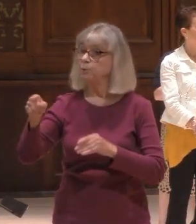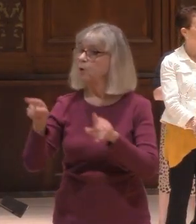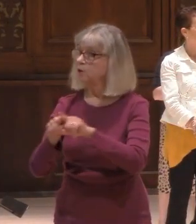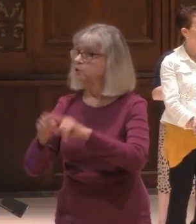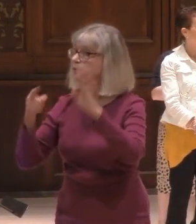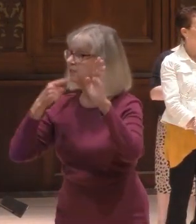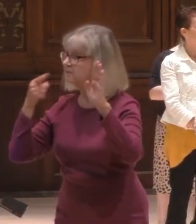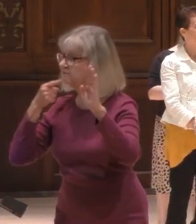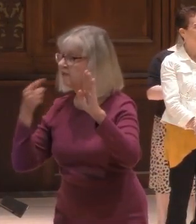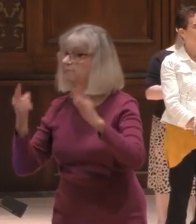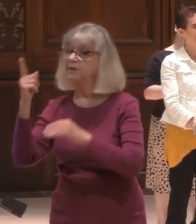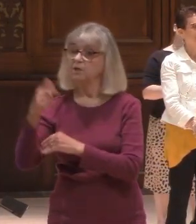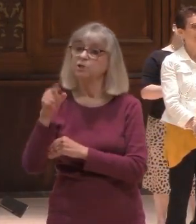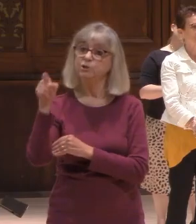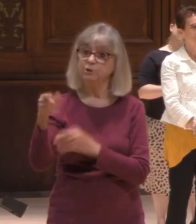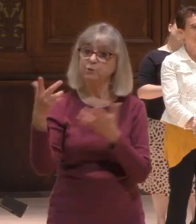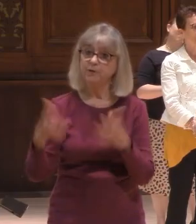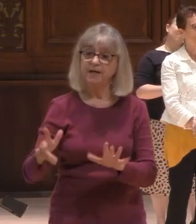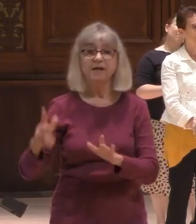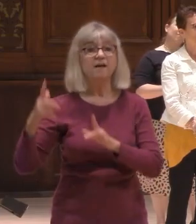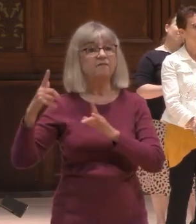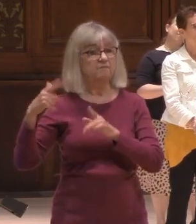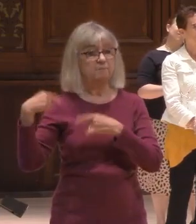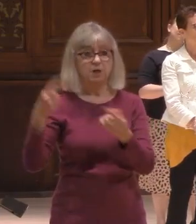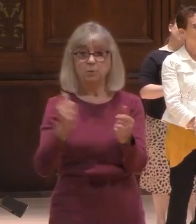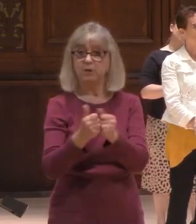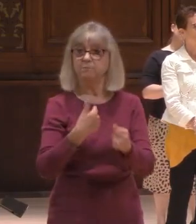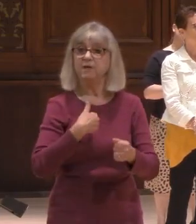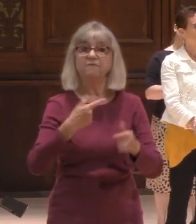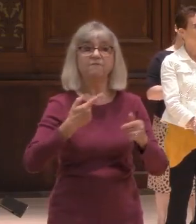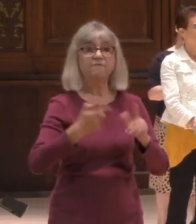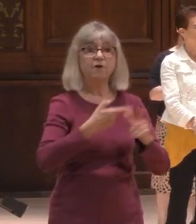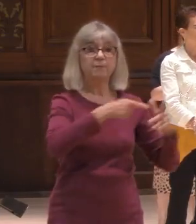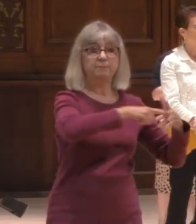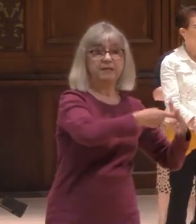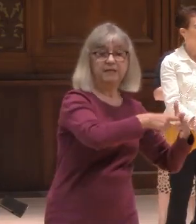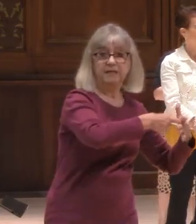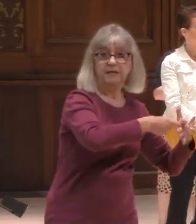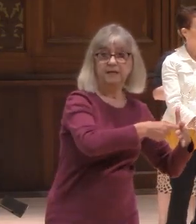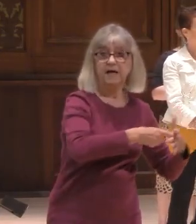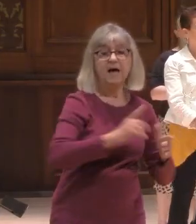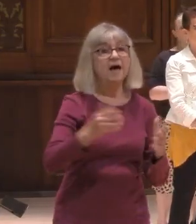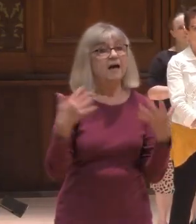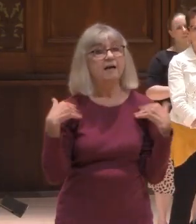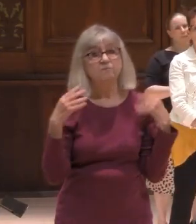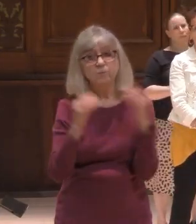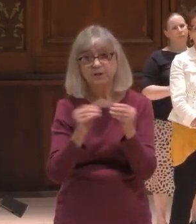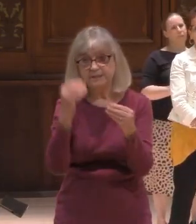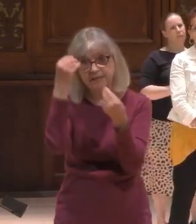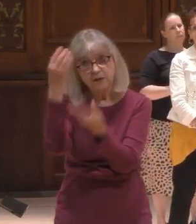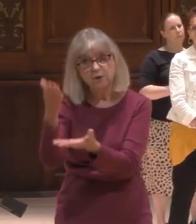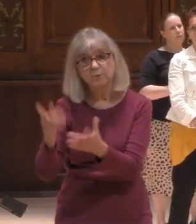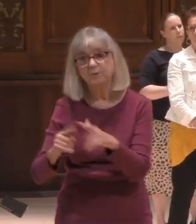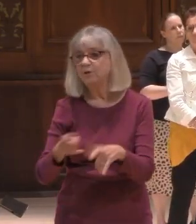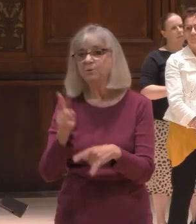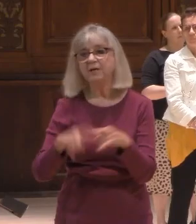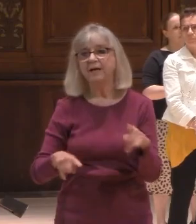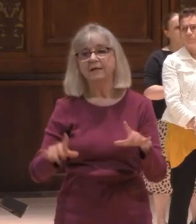testify, because you have been with me from the beginning. I have much more to tell you, but you cannot bear it